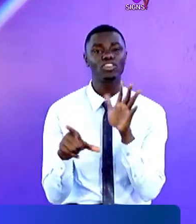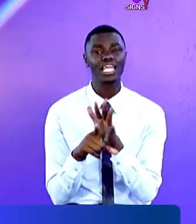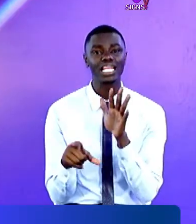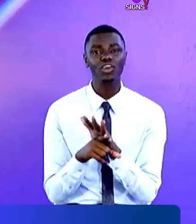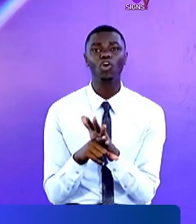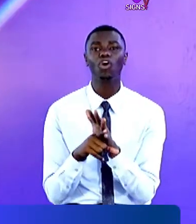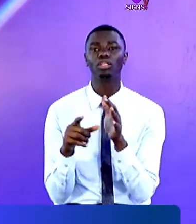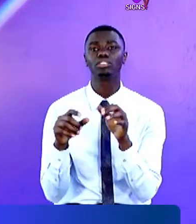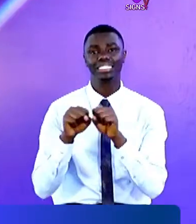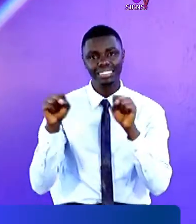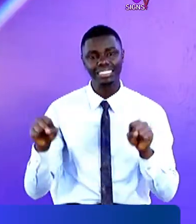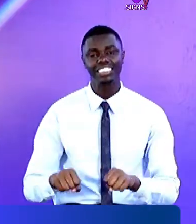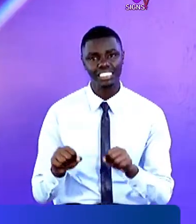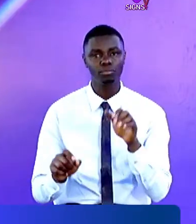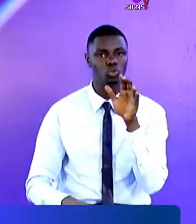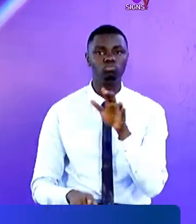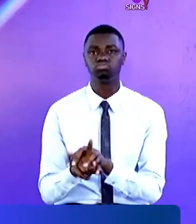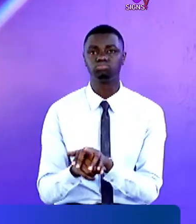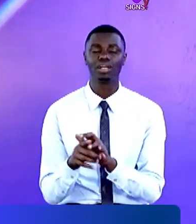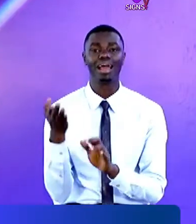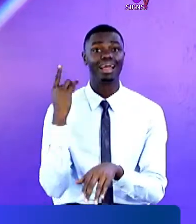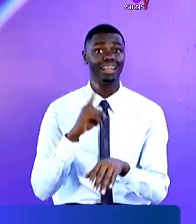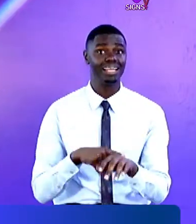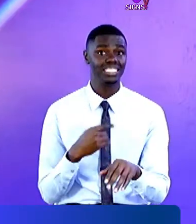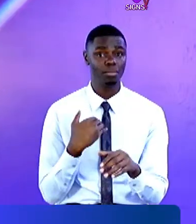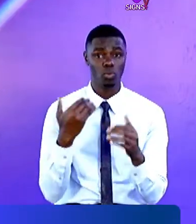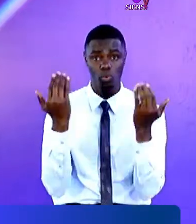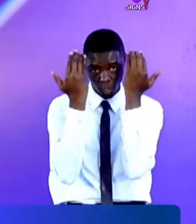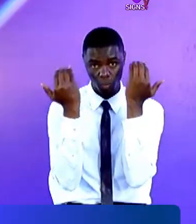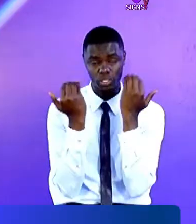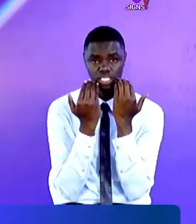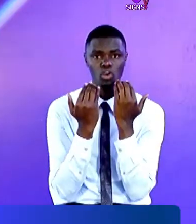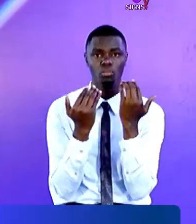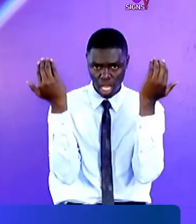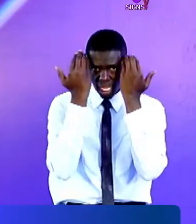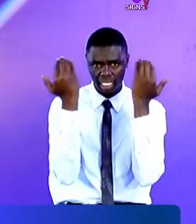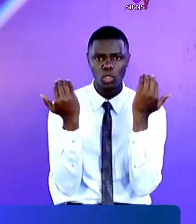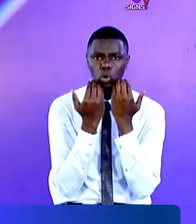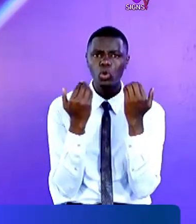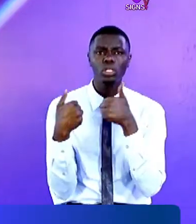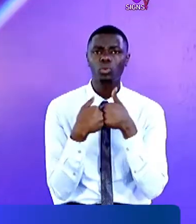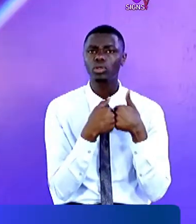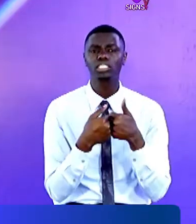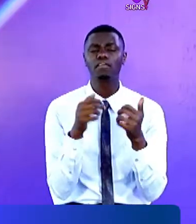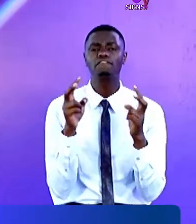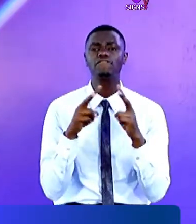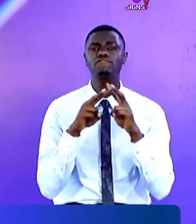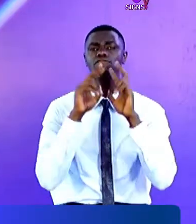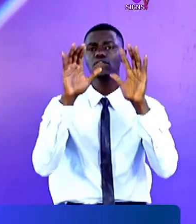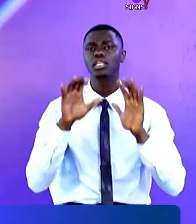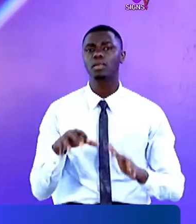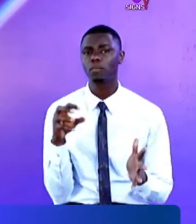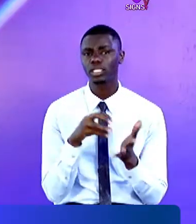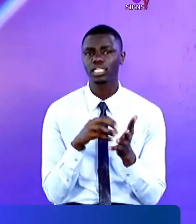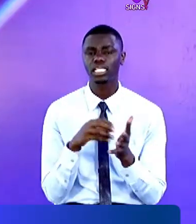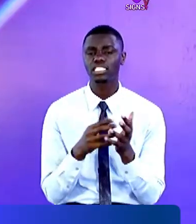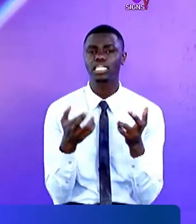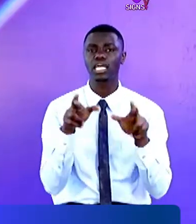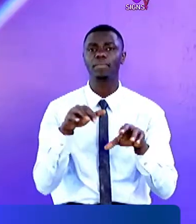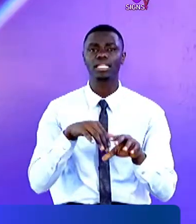to come up. Last time I was in court, and we're in court challenging a very important case which is taking place in